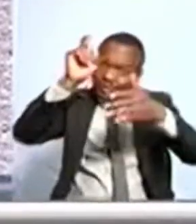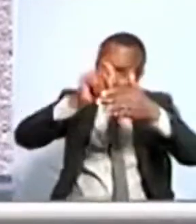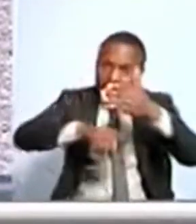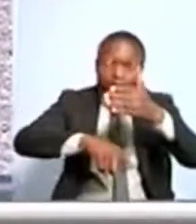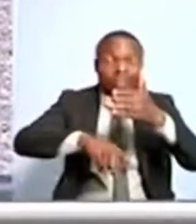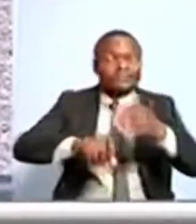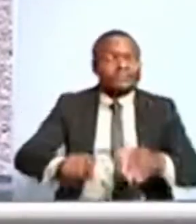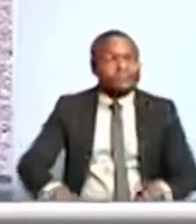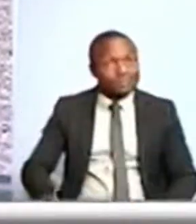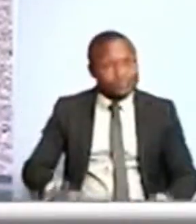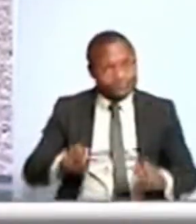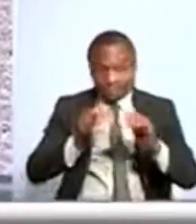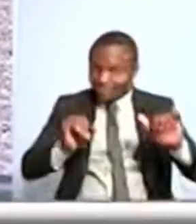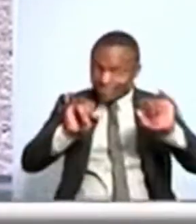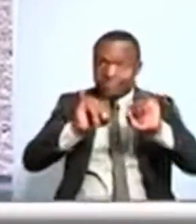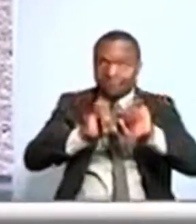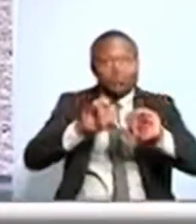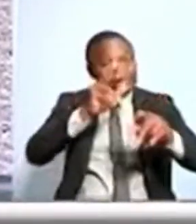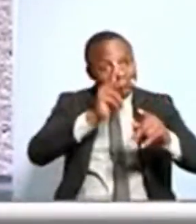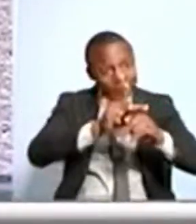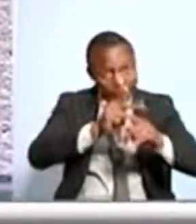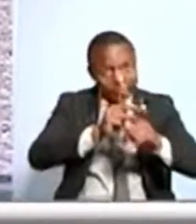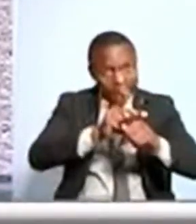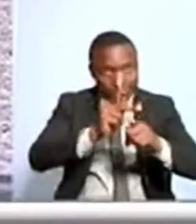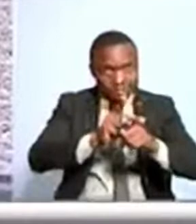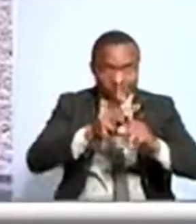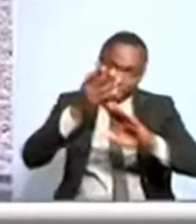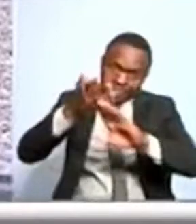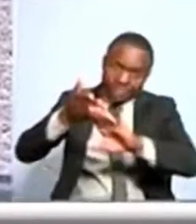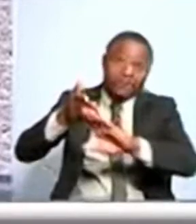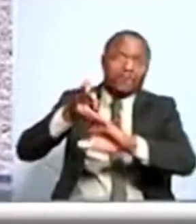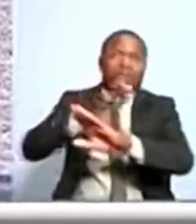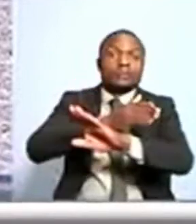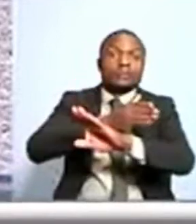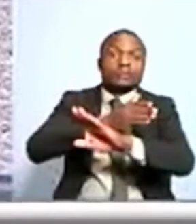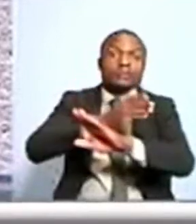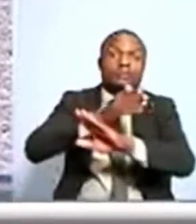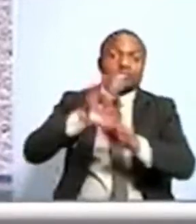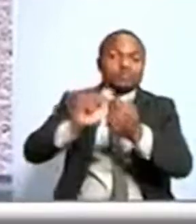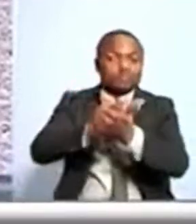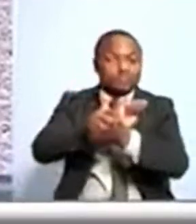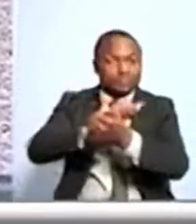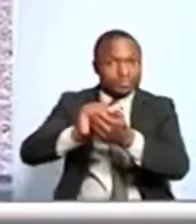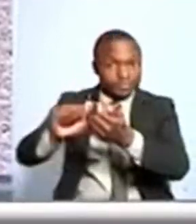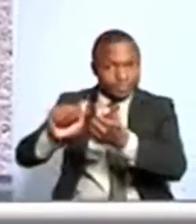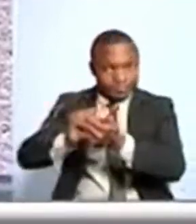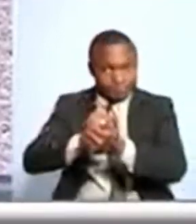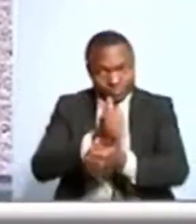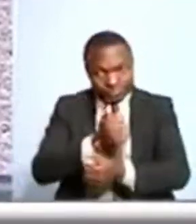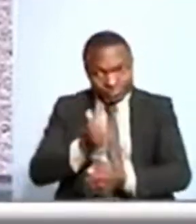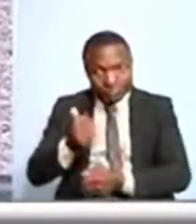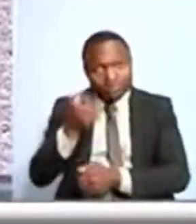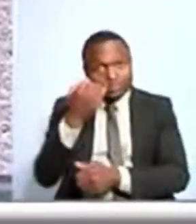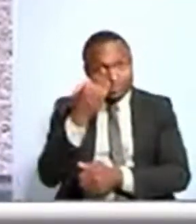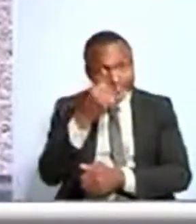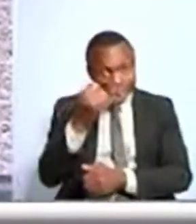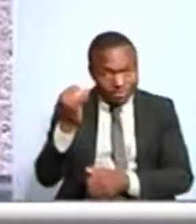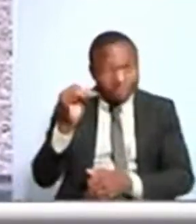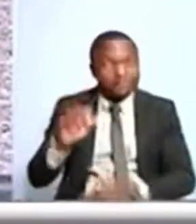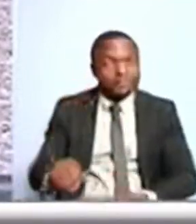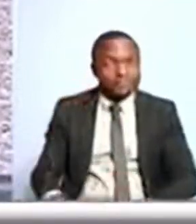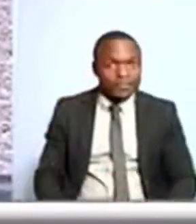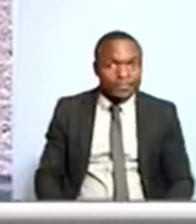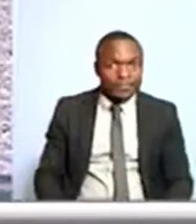important that we maintain them before they are completed. Another issue that,